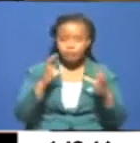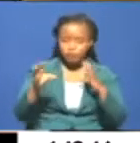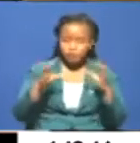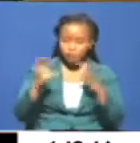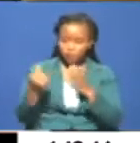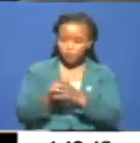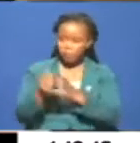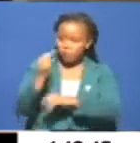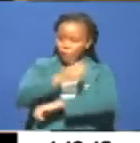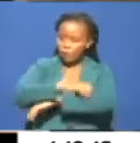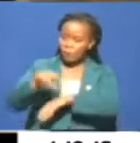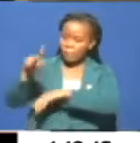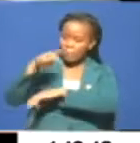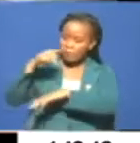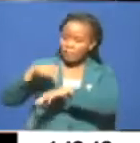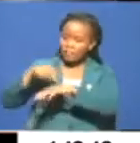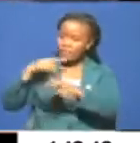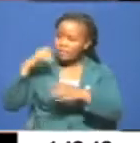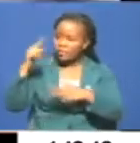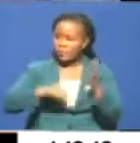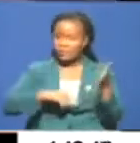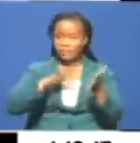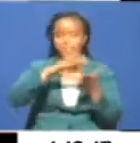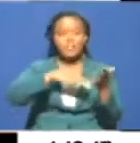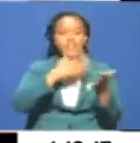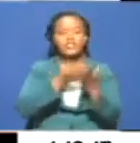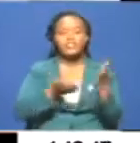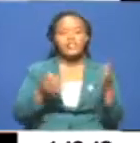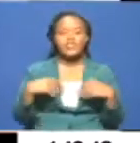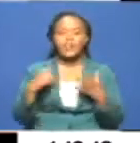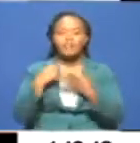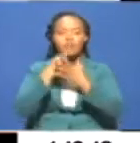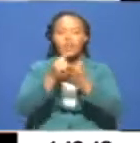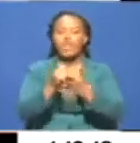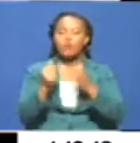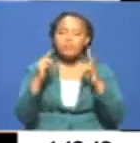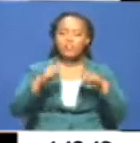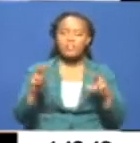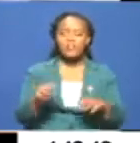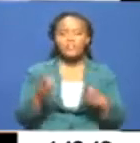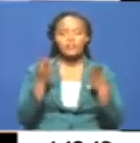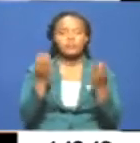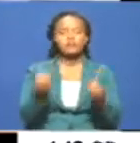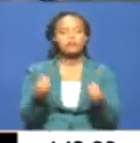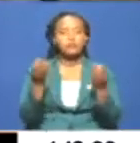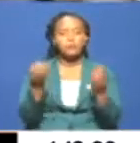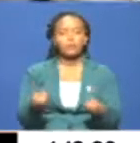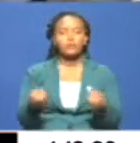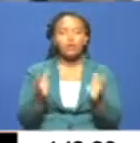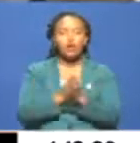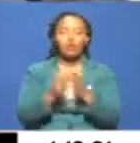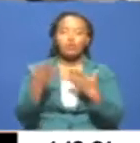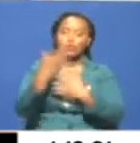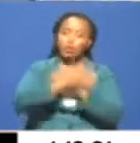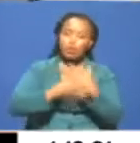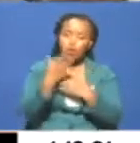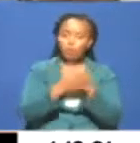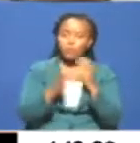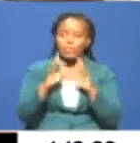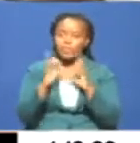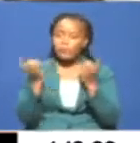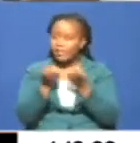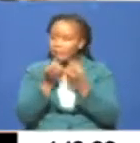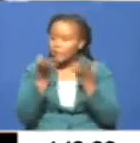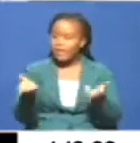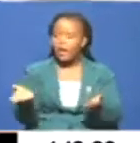that the internet has enabled research activities to be done with ease, noting that the computer department is now better facilitated and